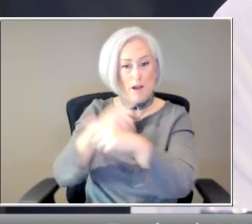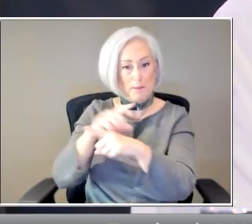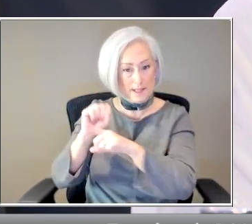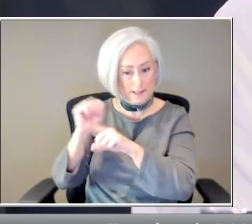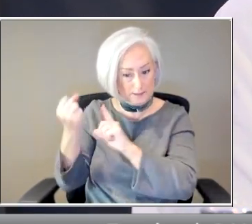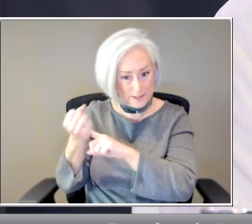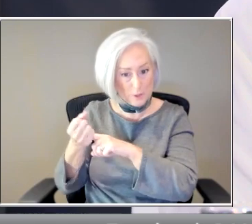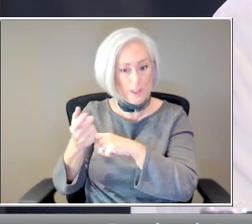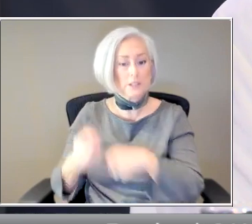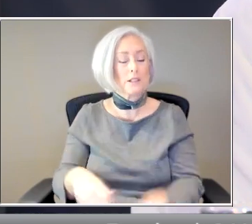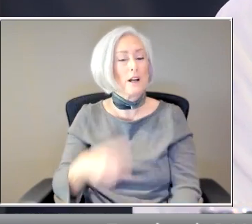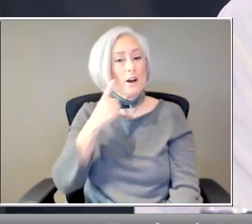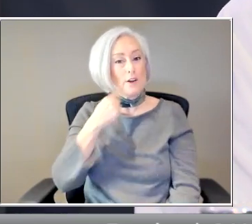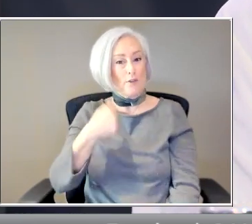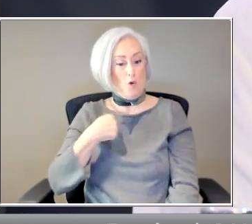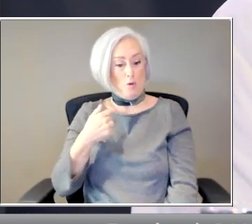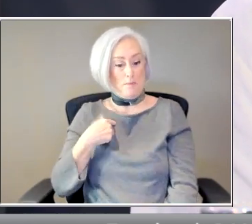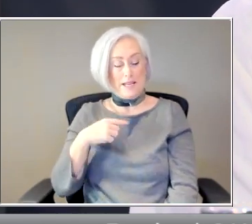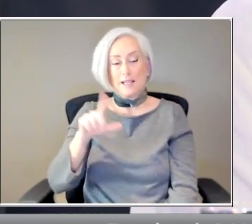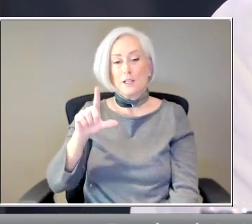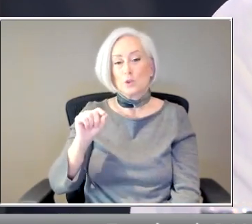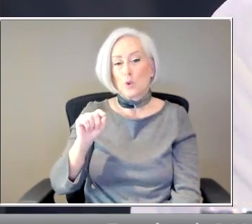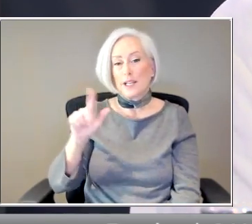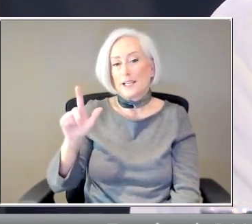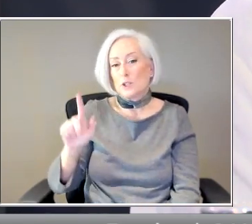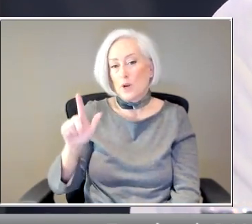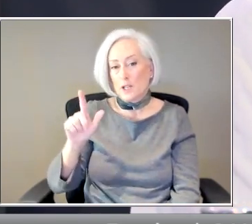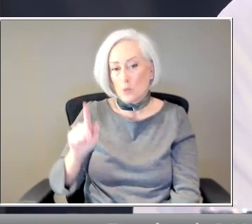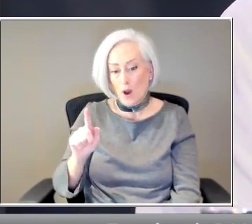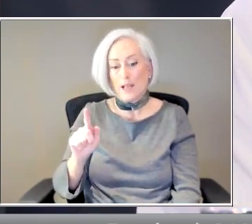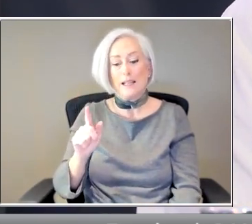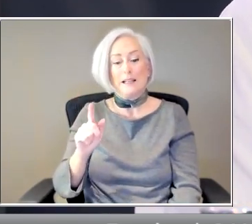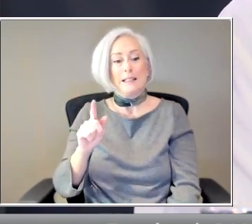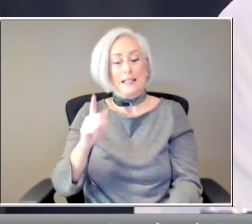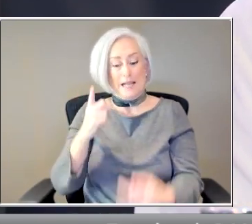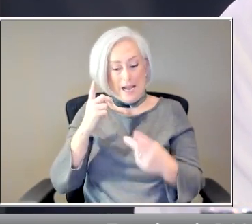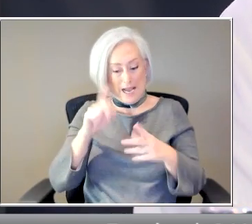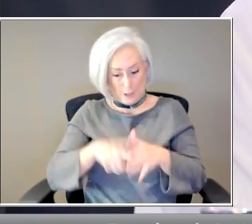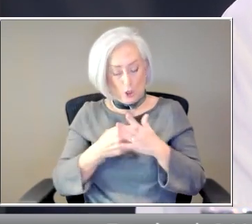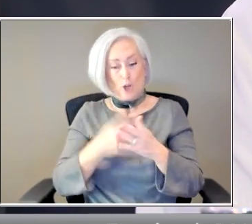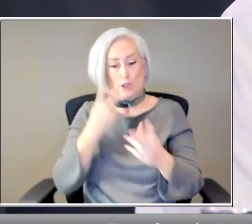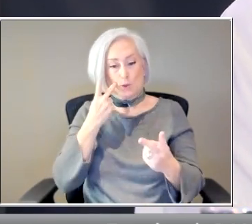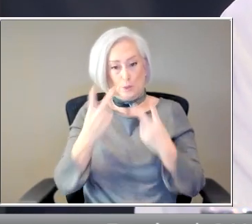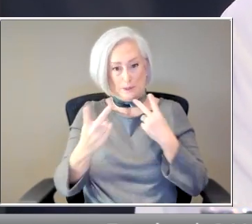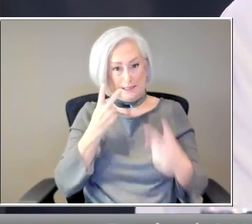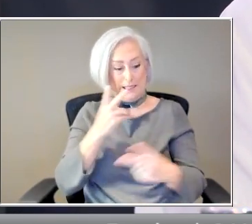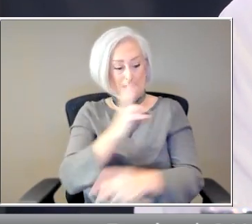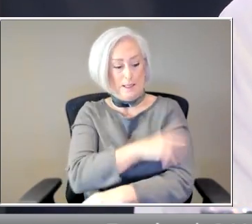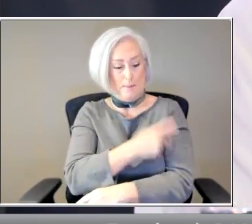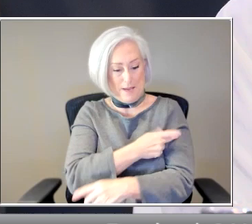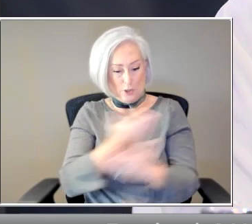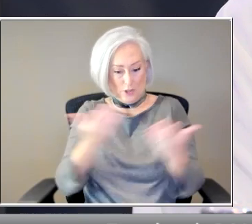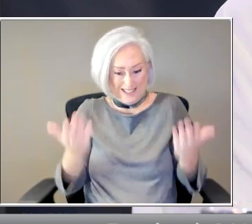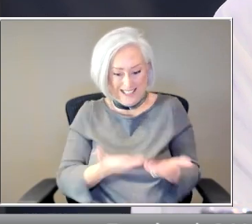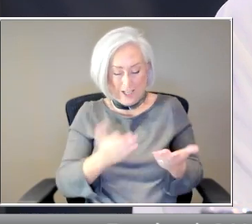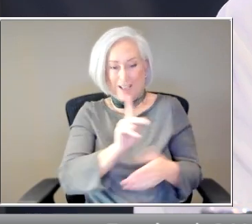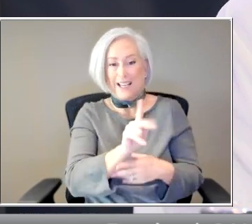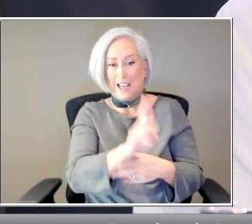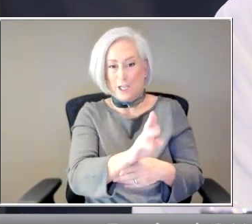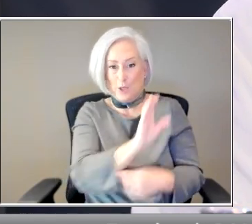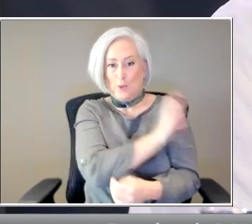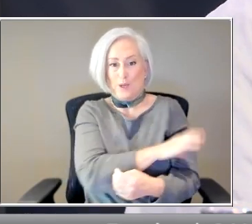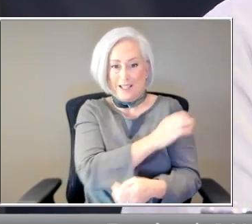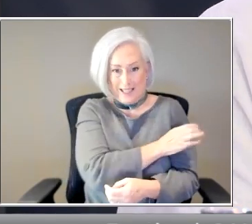really blended in 2021 when I started physically seeing patients here in the clinic. And so I have a pediatric